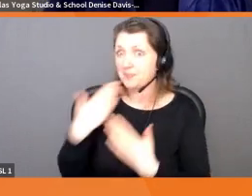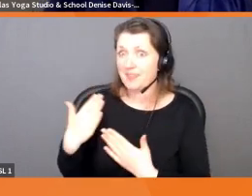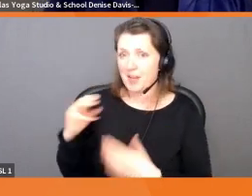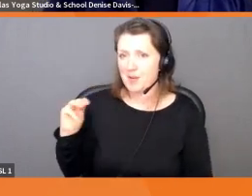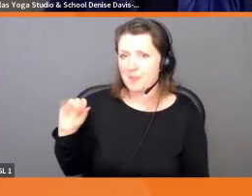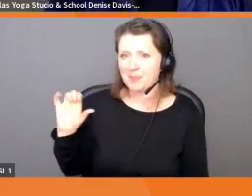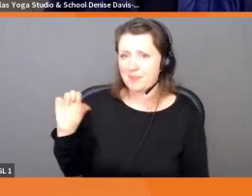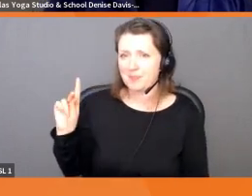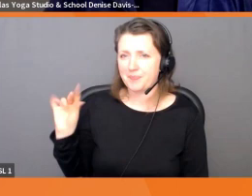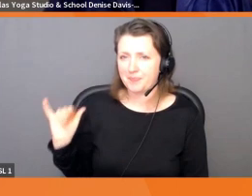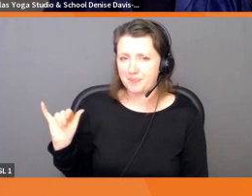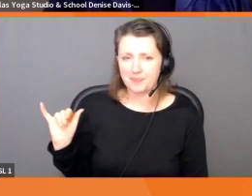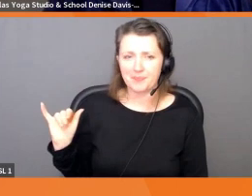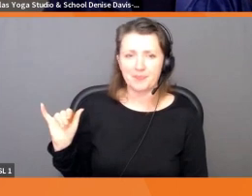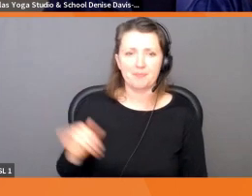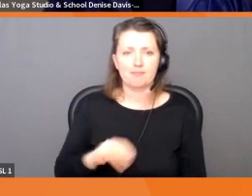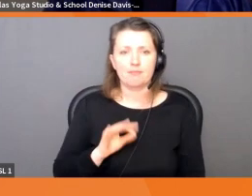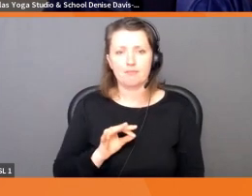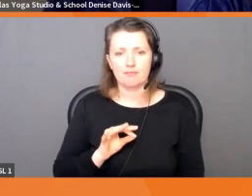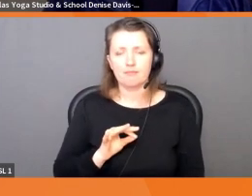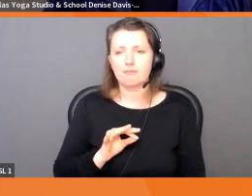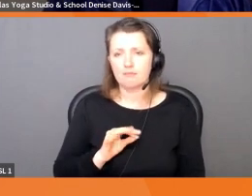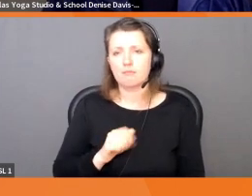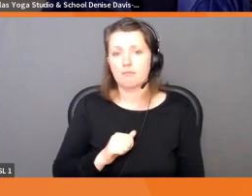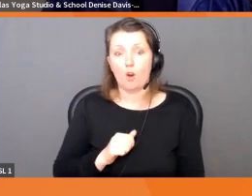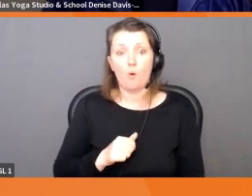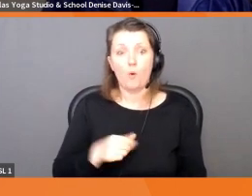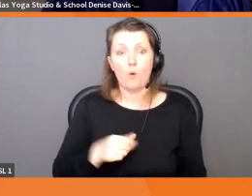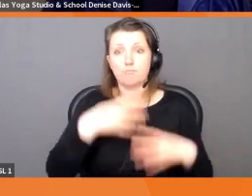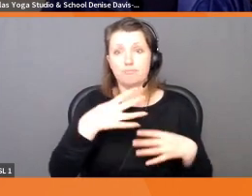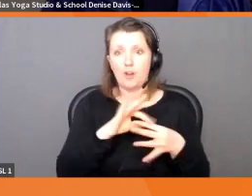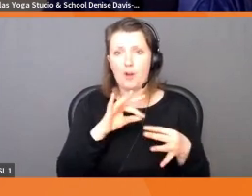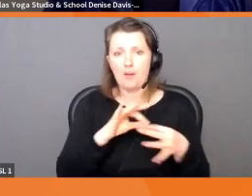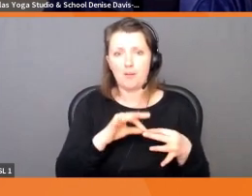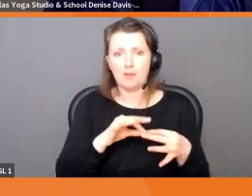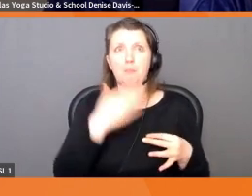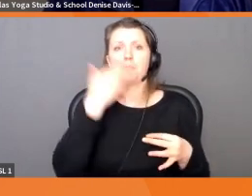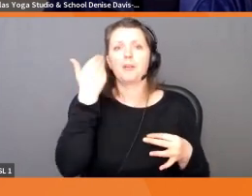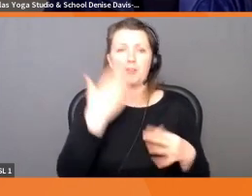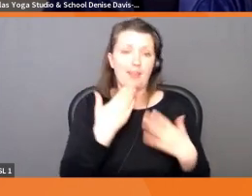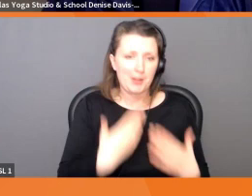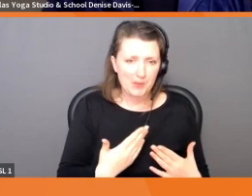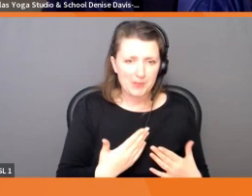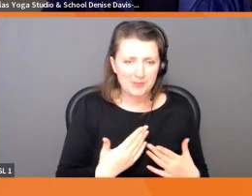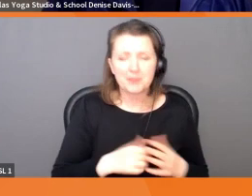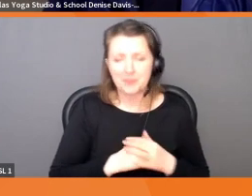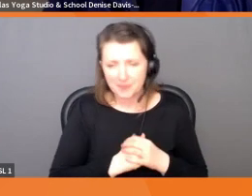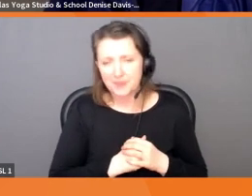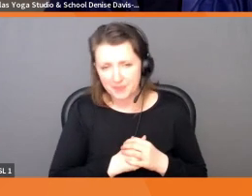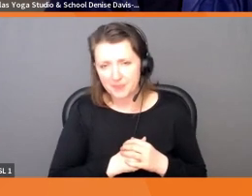Mickey. Appreciate that. And thanks for the feedback. Much better. Awesome, Barbara. Thank you. All righty.